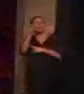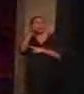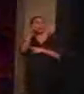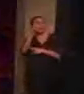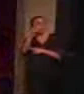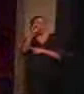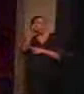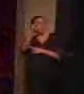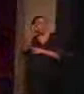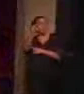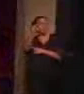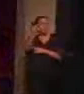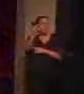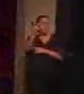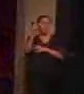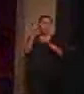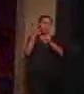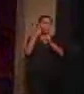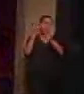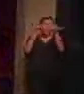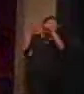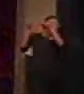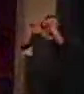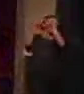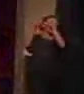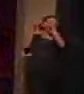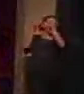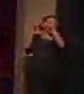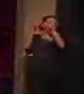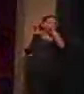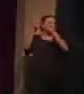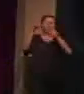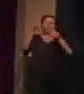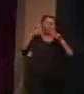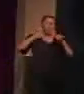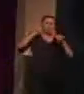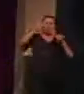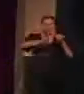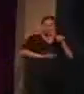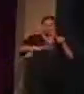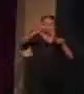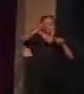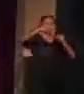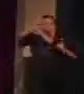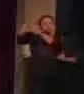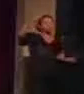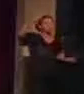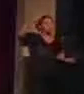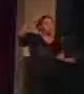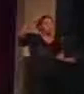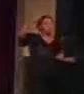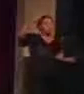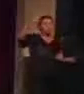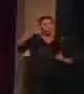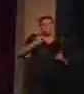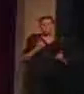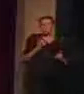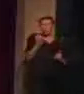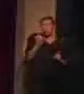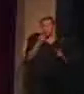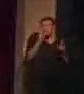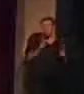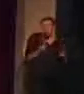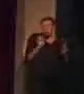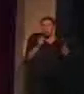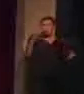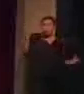they see it. They all up here. They see it the same way. And we got this big old gulf between us. And the only person that can draw these two